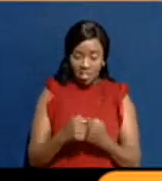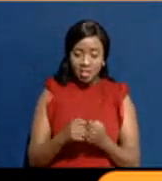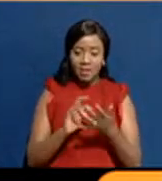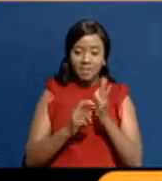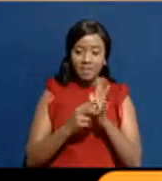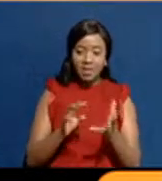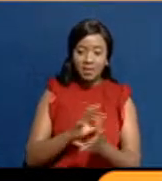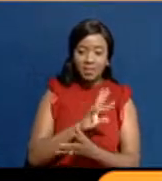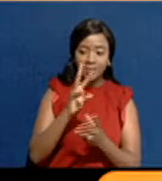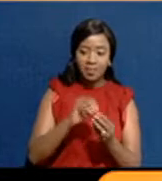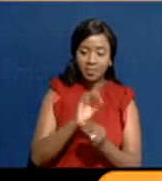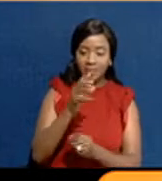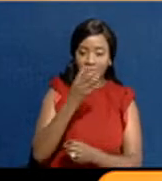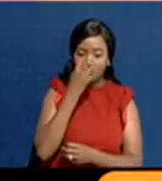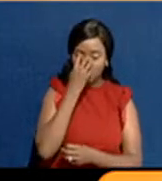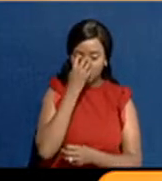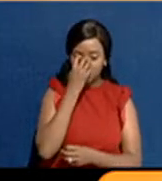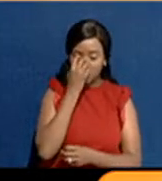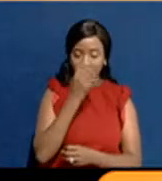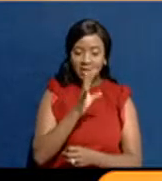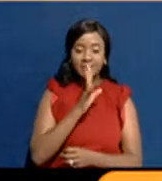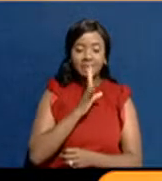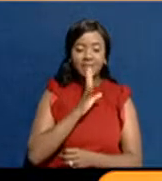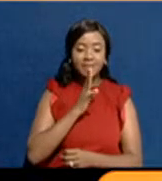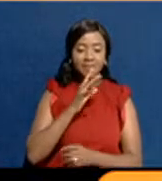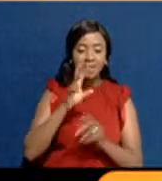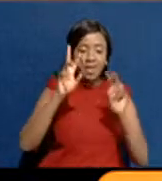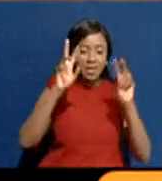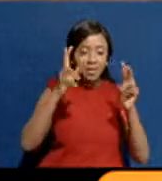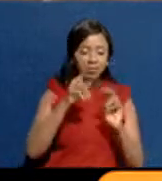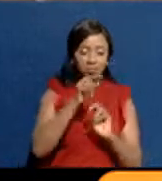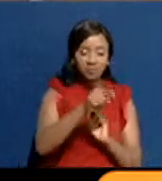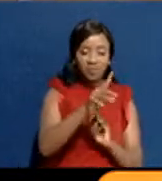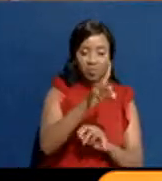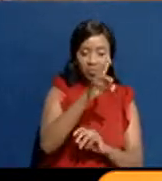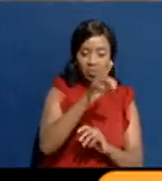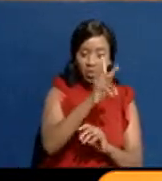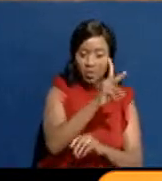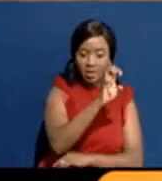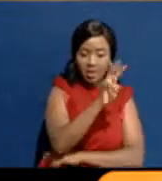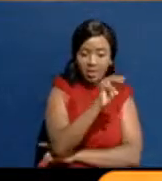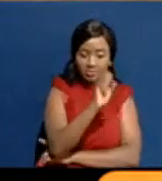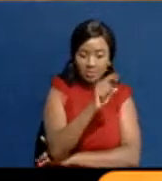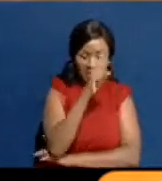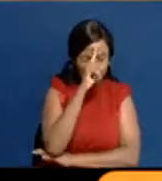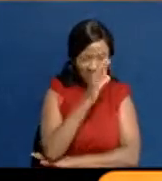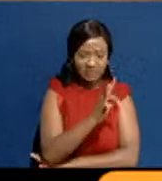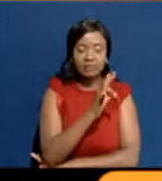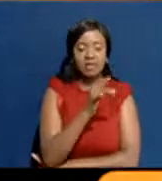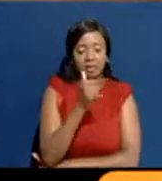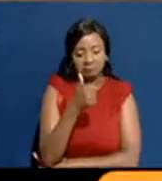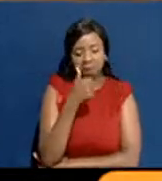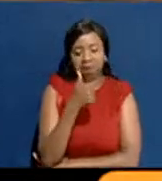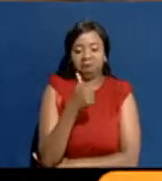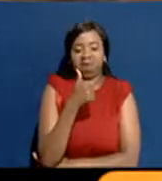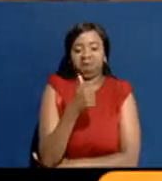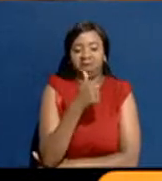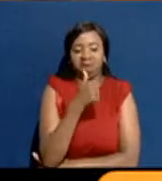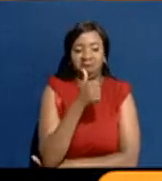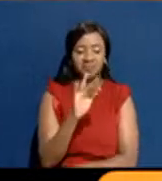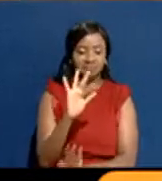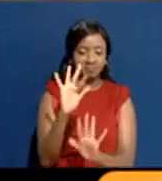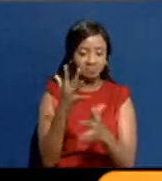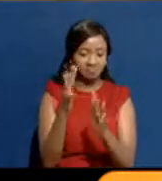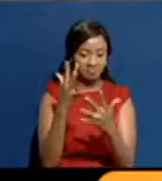set by the president on the KEMSA issue is really commendable. He needs to take it to the new